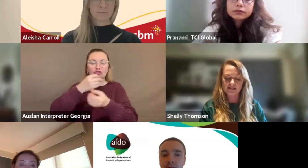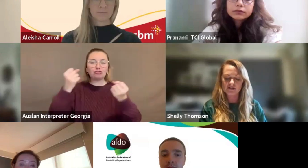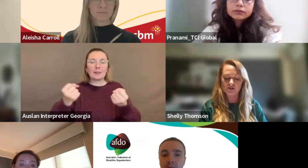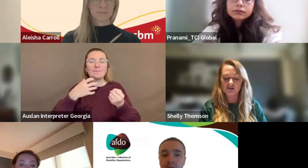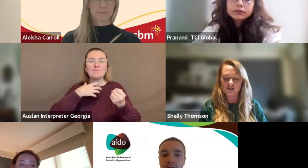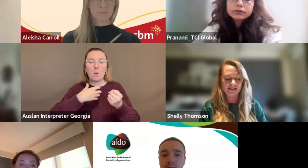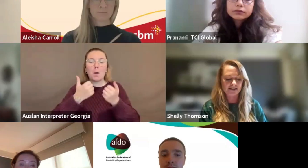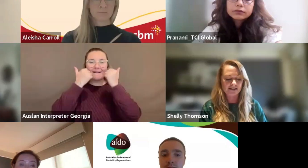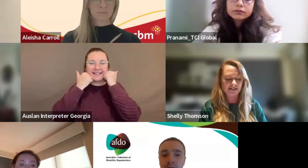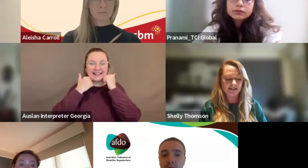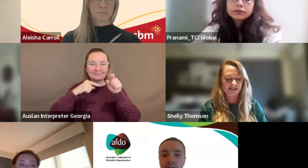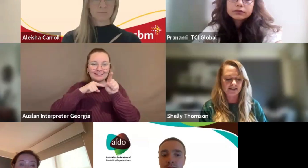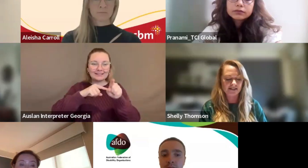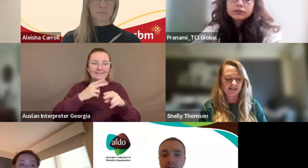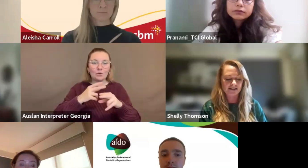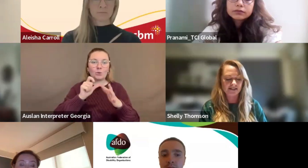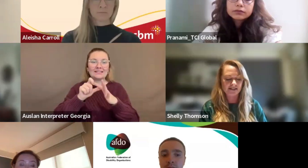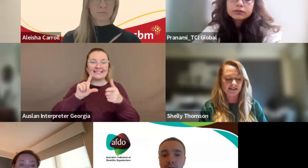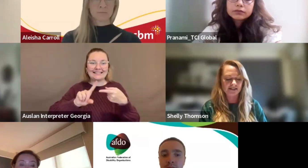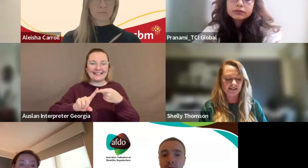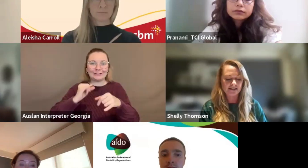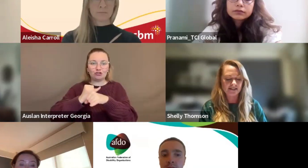base for deinstitutionalisation